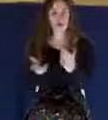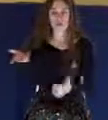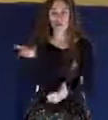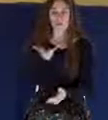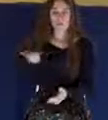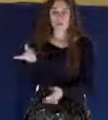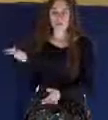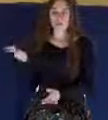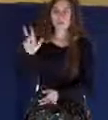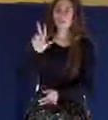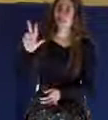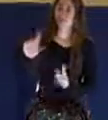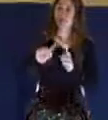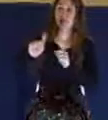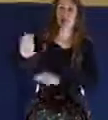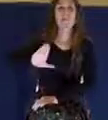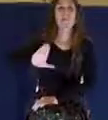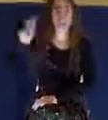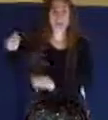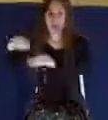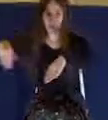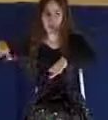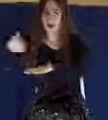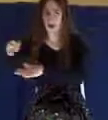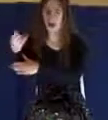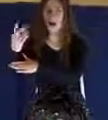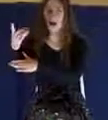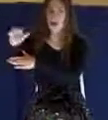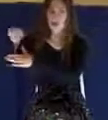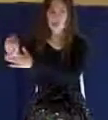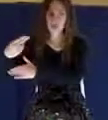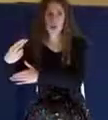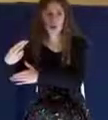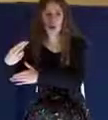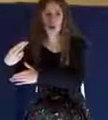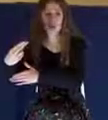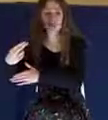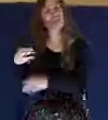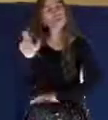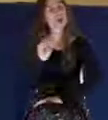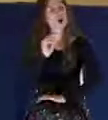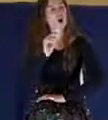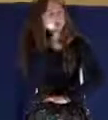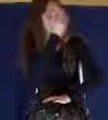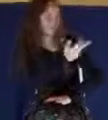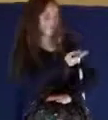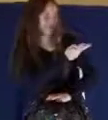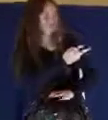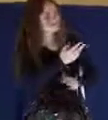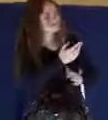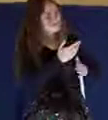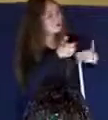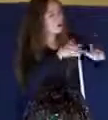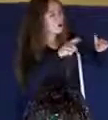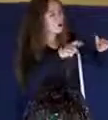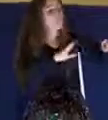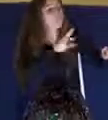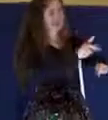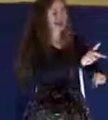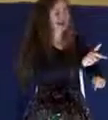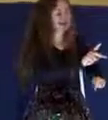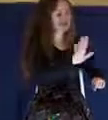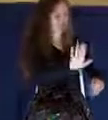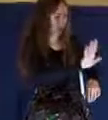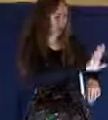to return unto the land of Judah. And Naomi said unto her two daughters-in-law, go and return each to her mother's house. The Lord